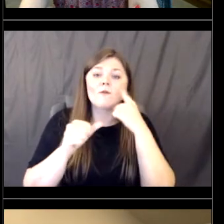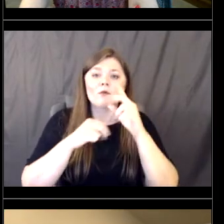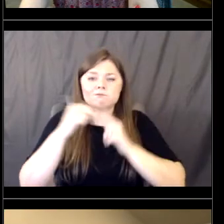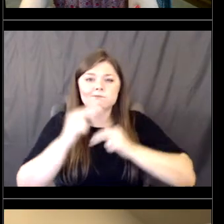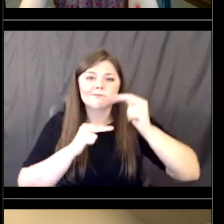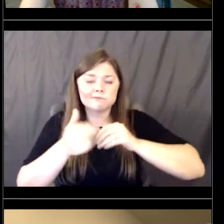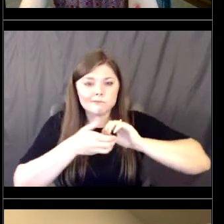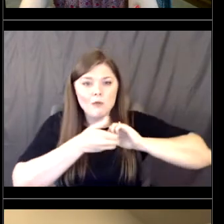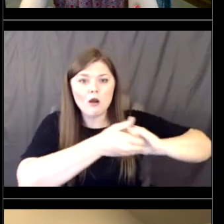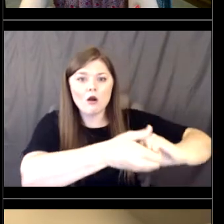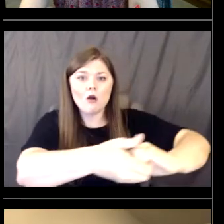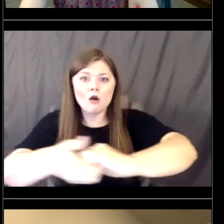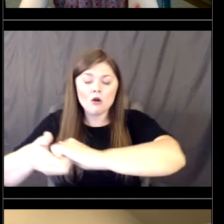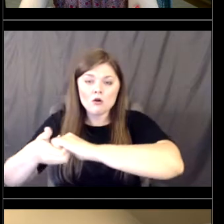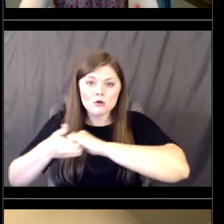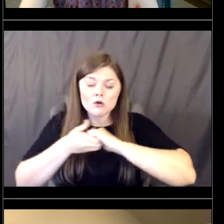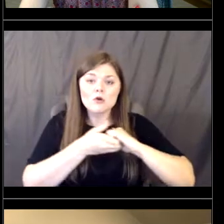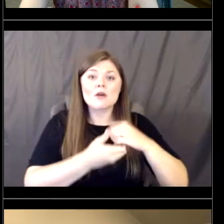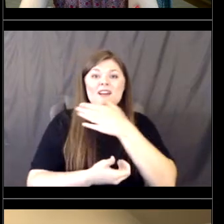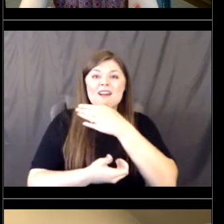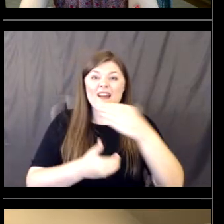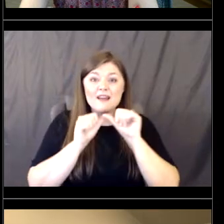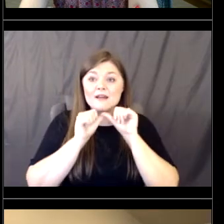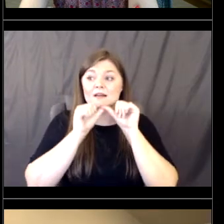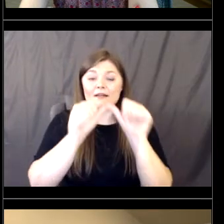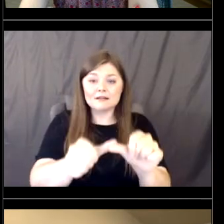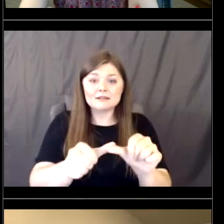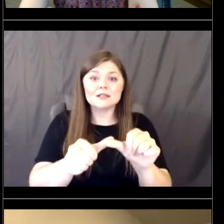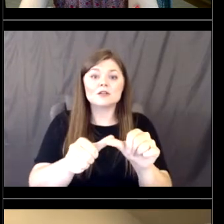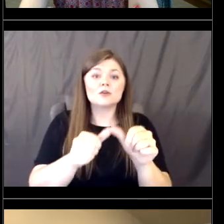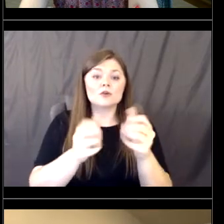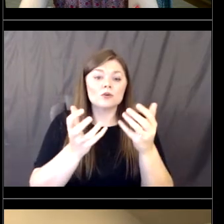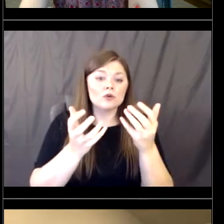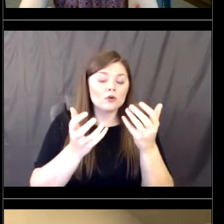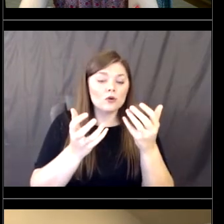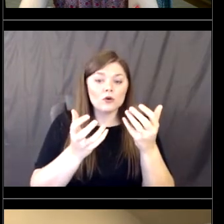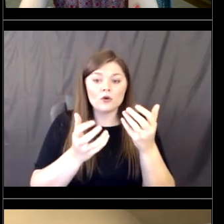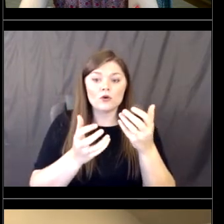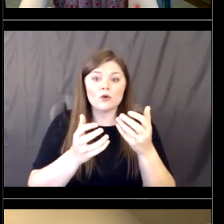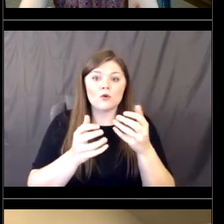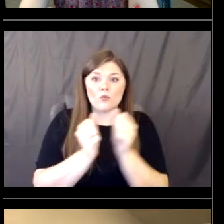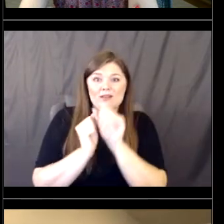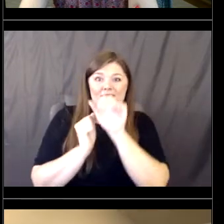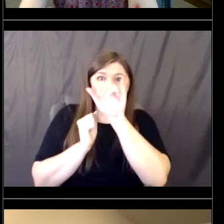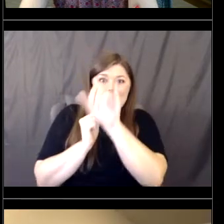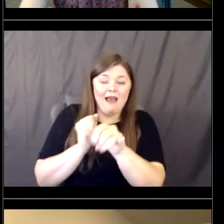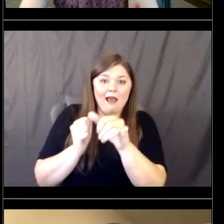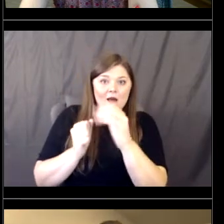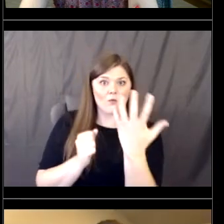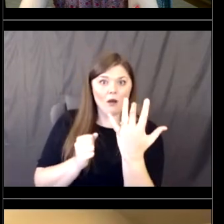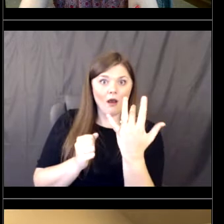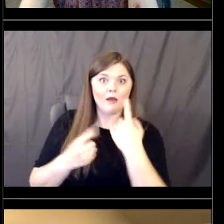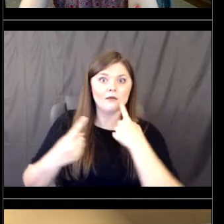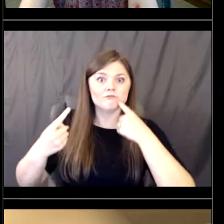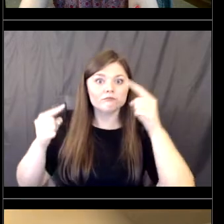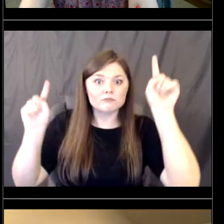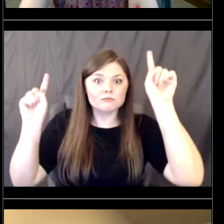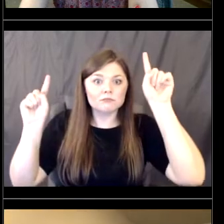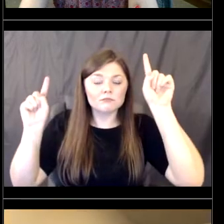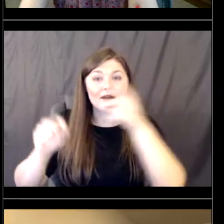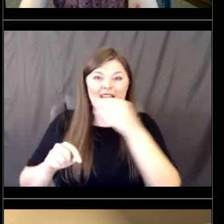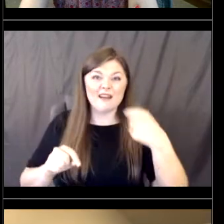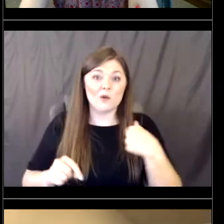partnerships and continue on and those endeavors, because those are working and we are